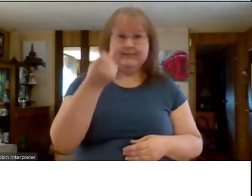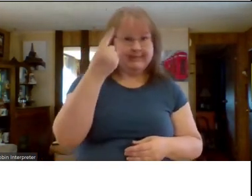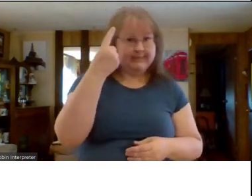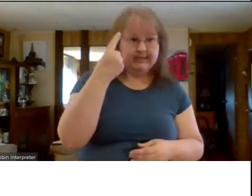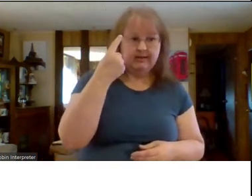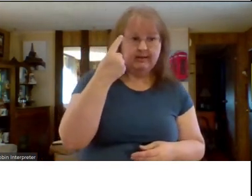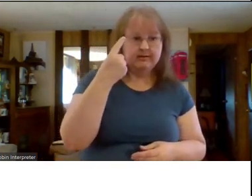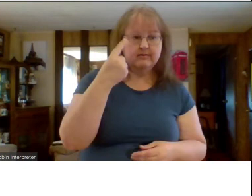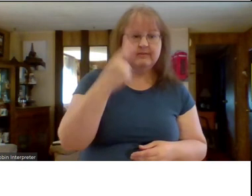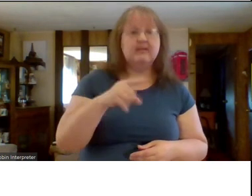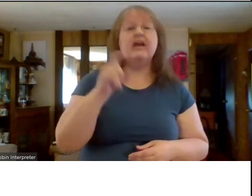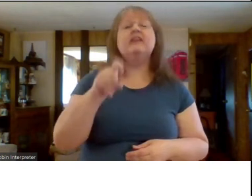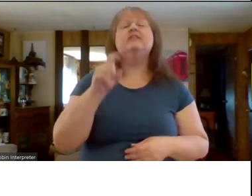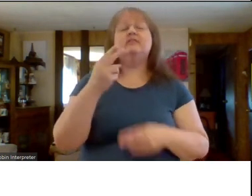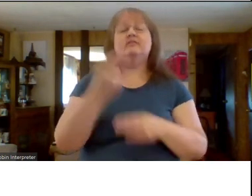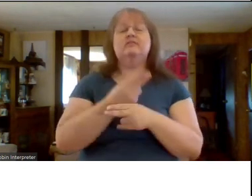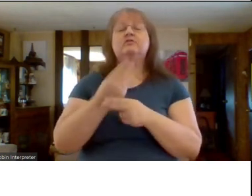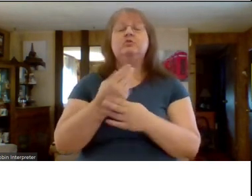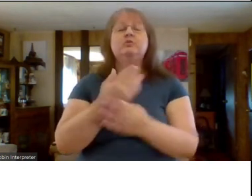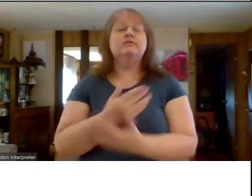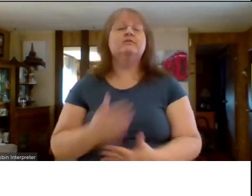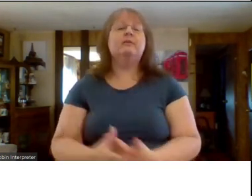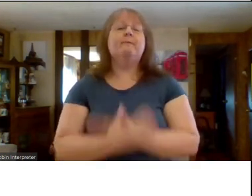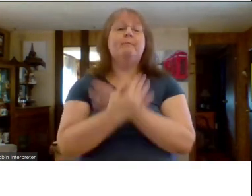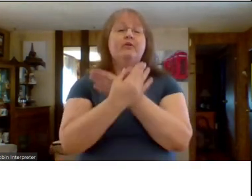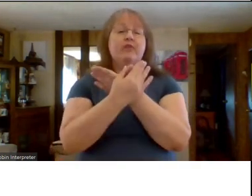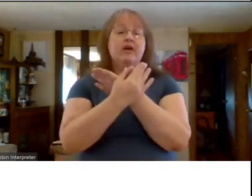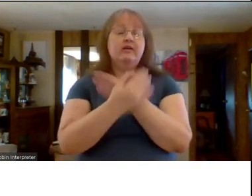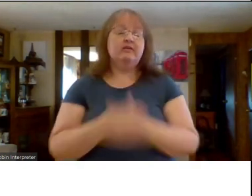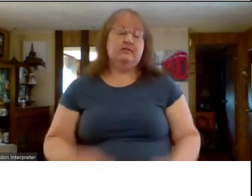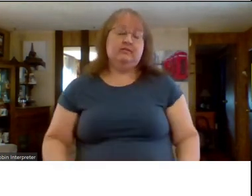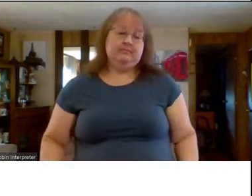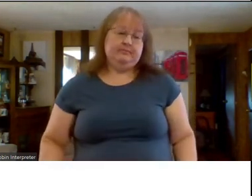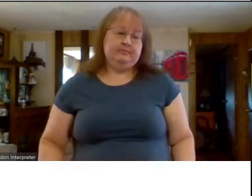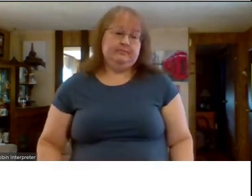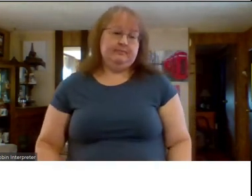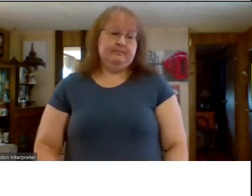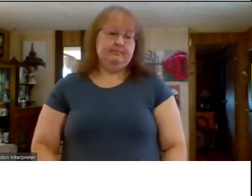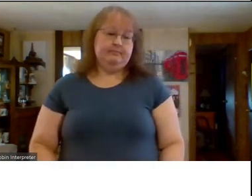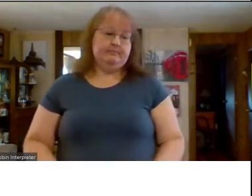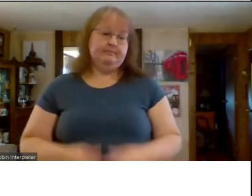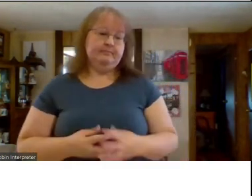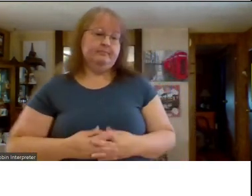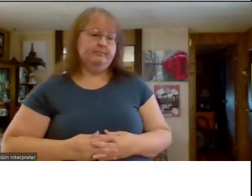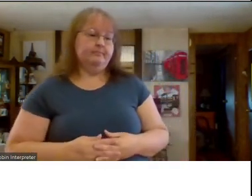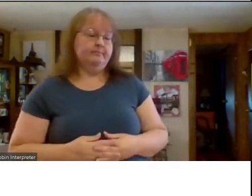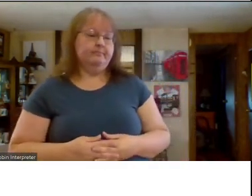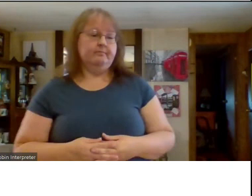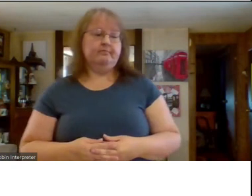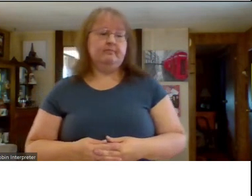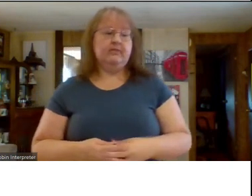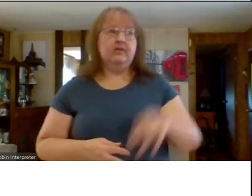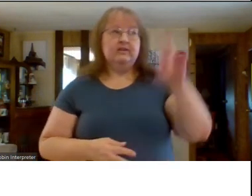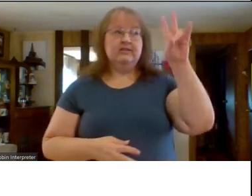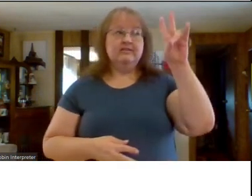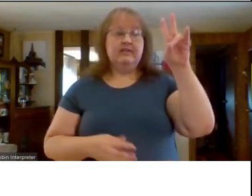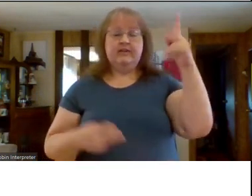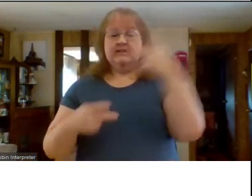That's all the work you need to show. But what if you didn't see that and you need to use the butterfly method?